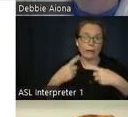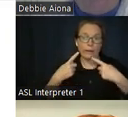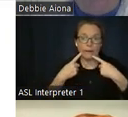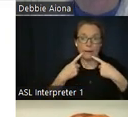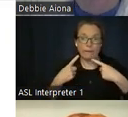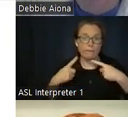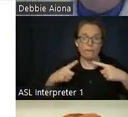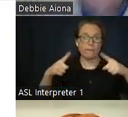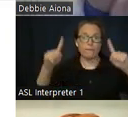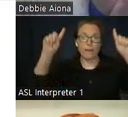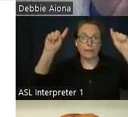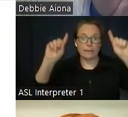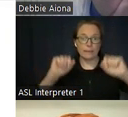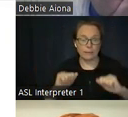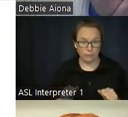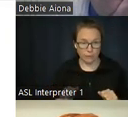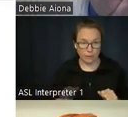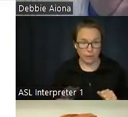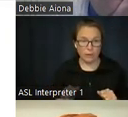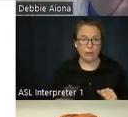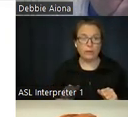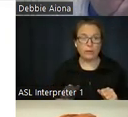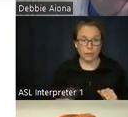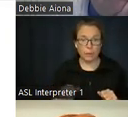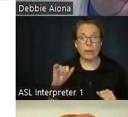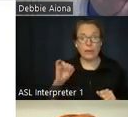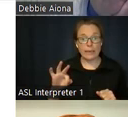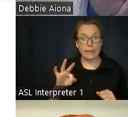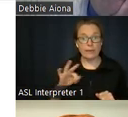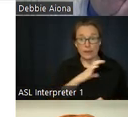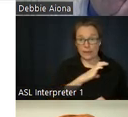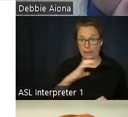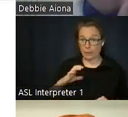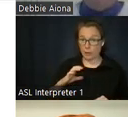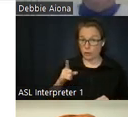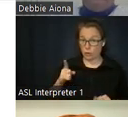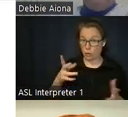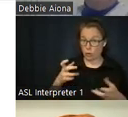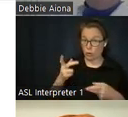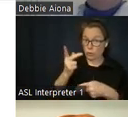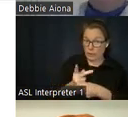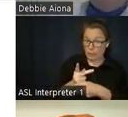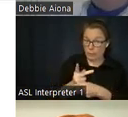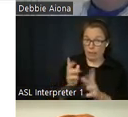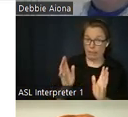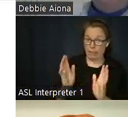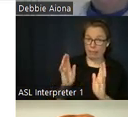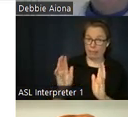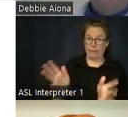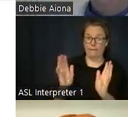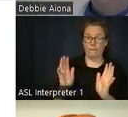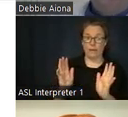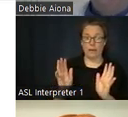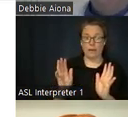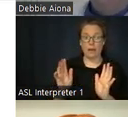And this was part of the introductory sentence there. So in the event that the commission would like to keep it in here, there's just this was flagged